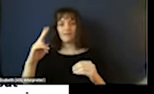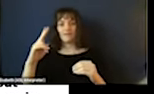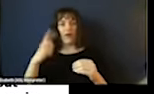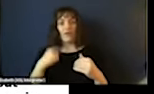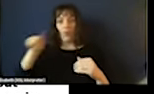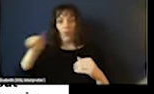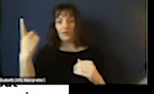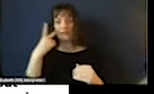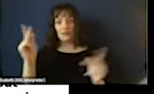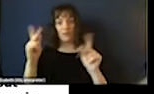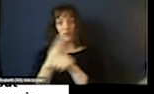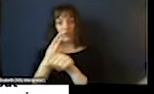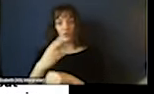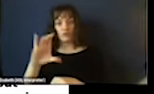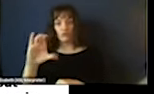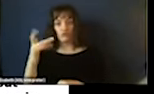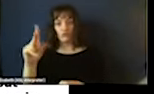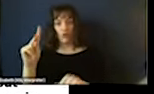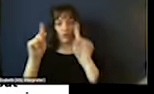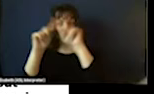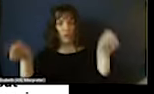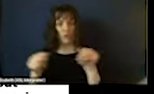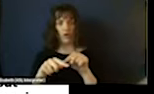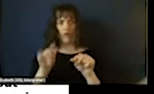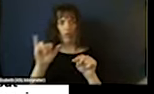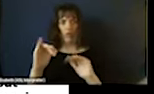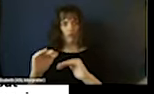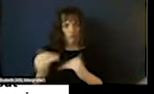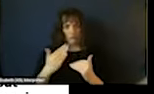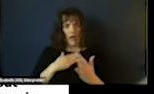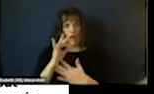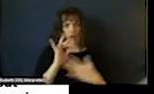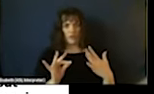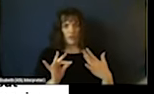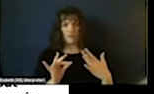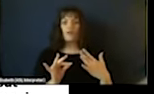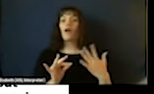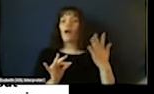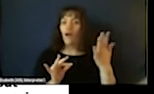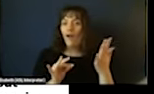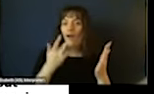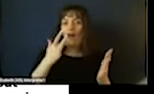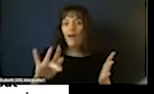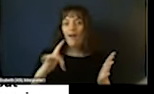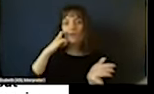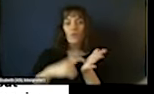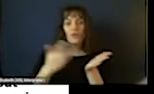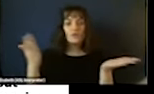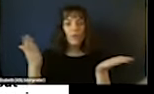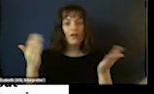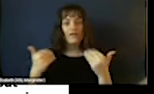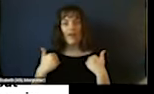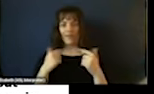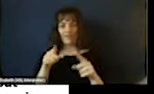educator. So luckily, what I also noticed about the room is they had a document projector. So this is a device where you